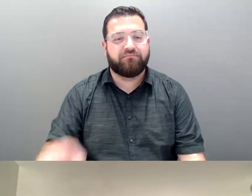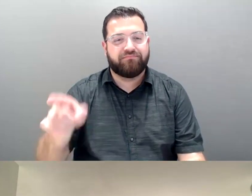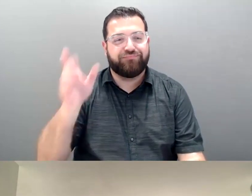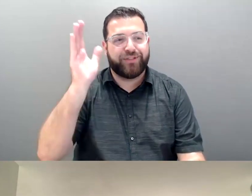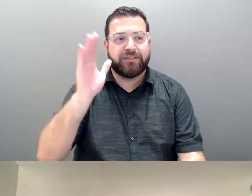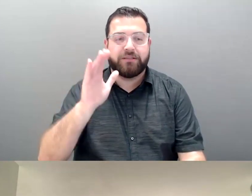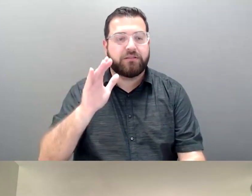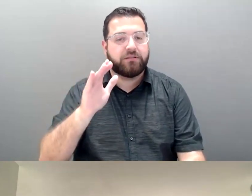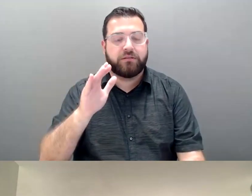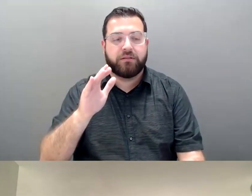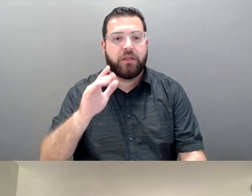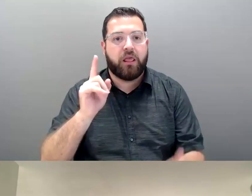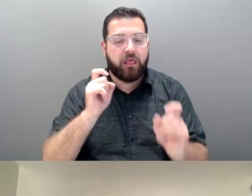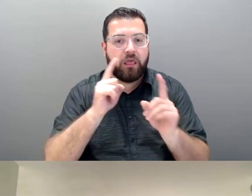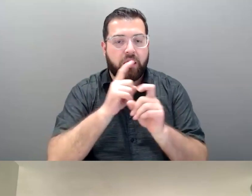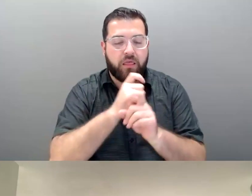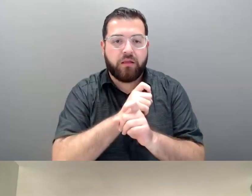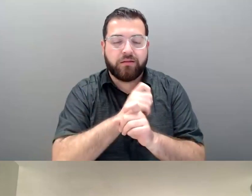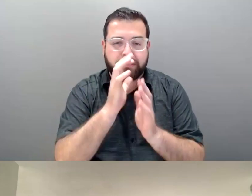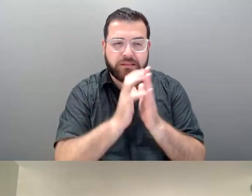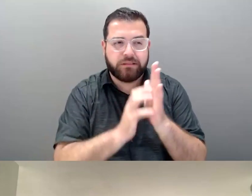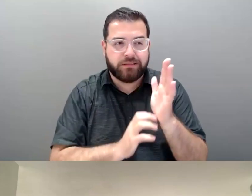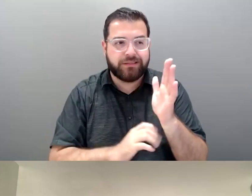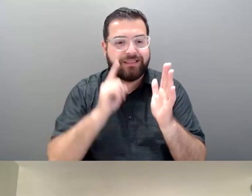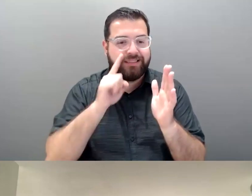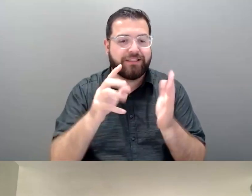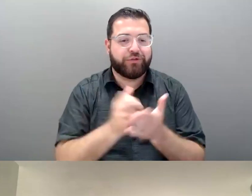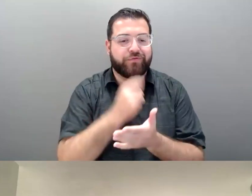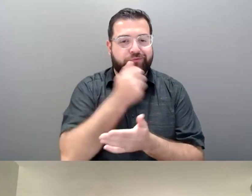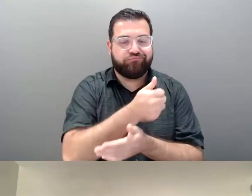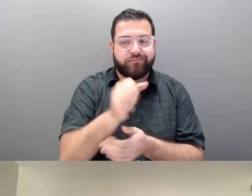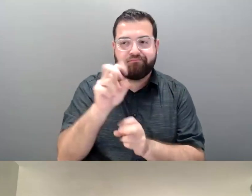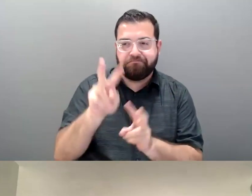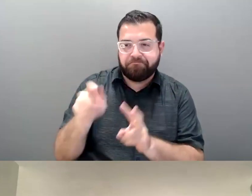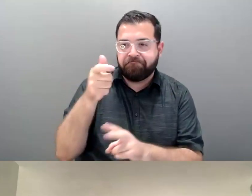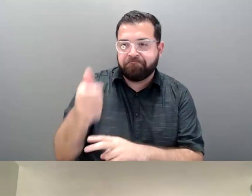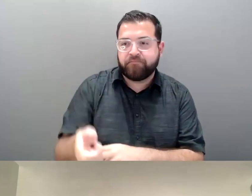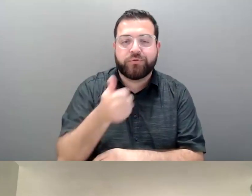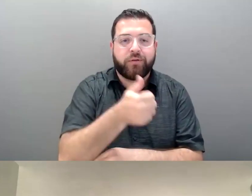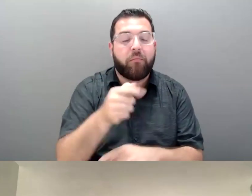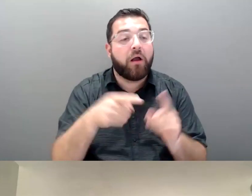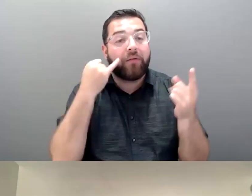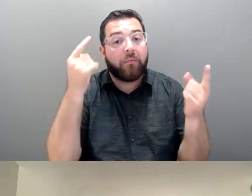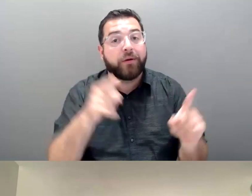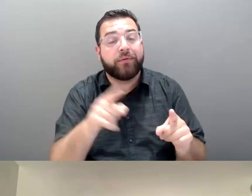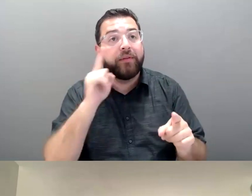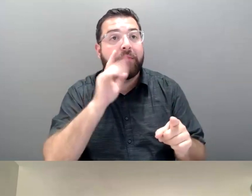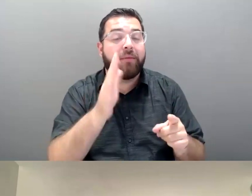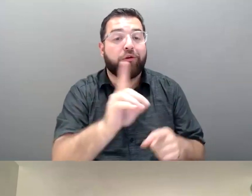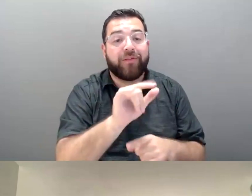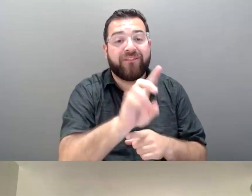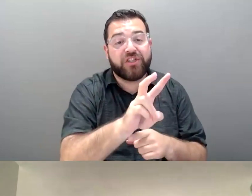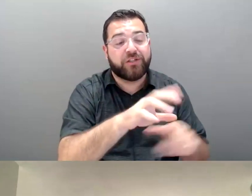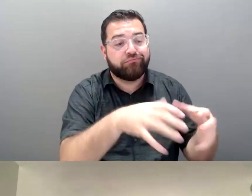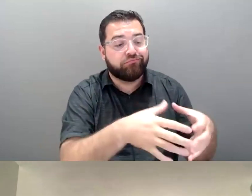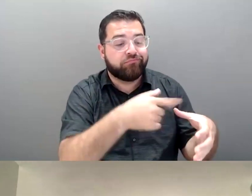its own view. But if you decide if you're going to do some work like in your divisions or something, and you want a